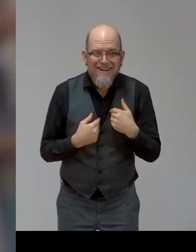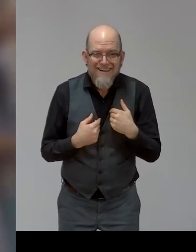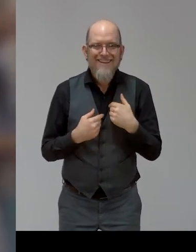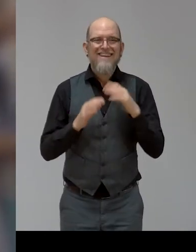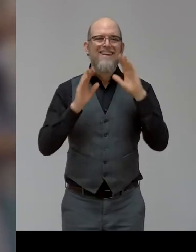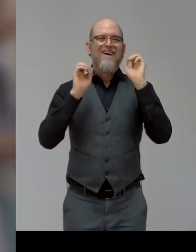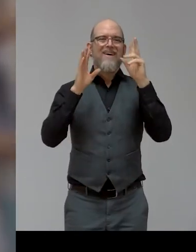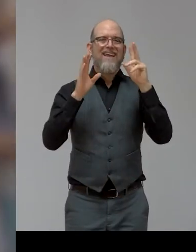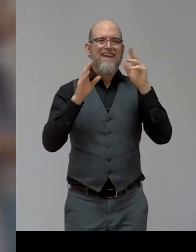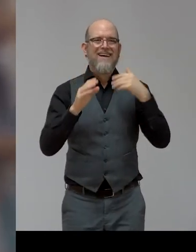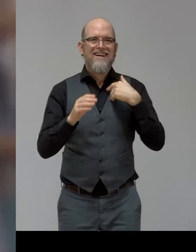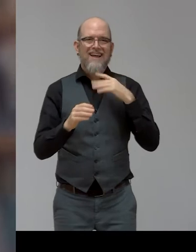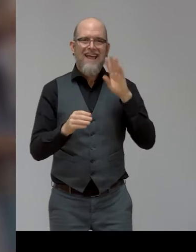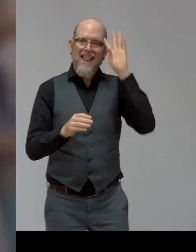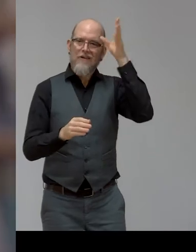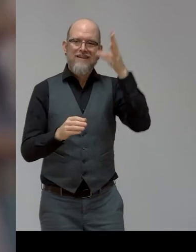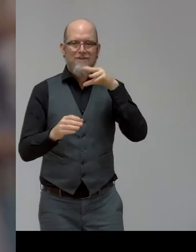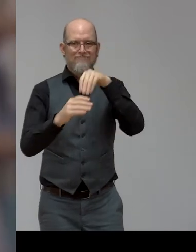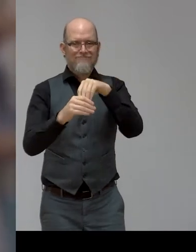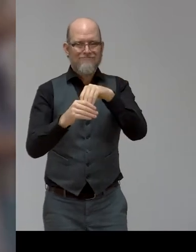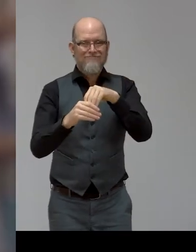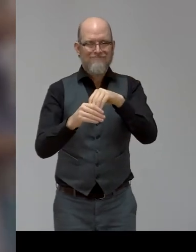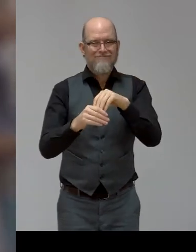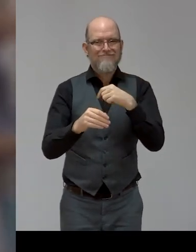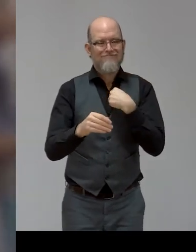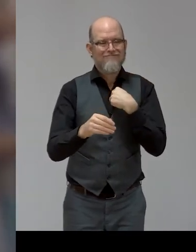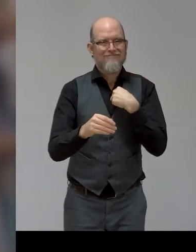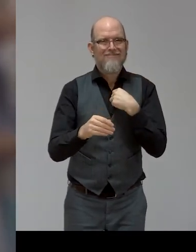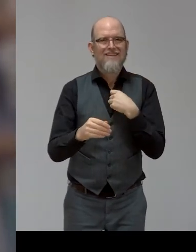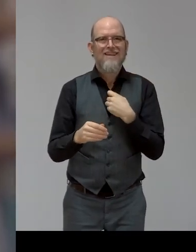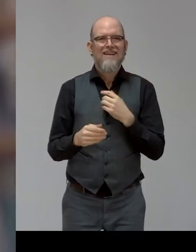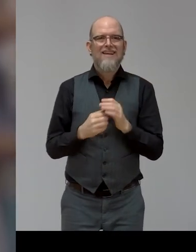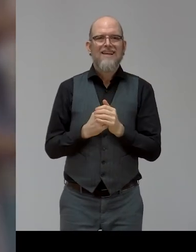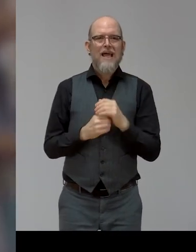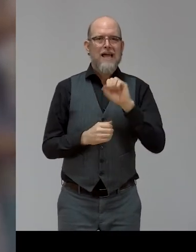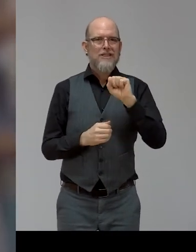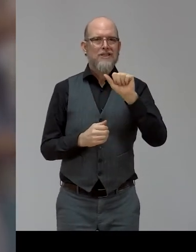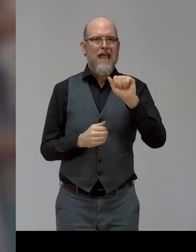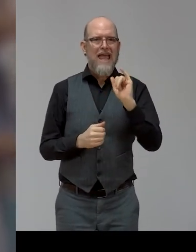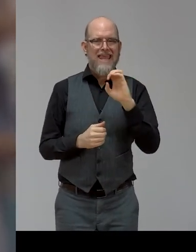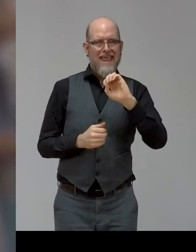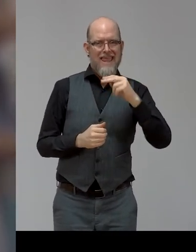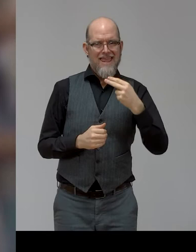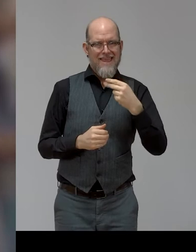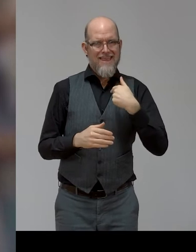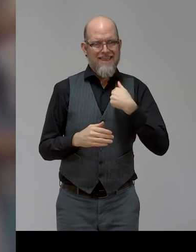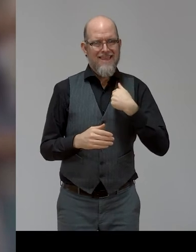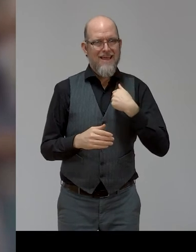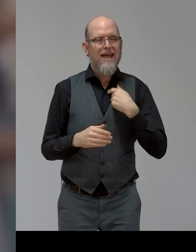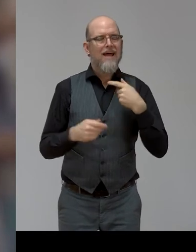those who have not met me before, I'm Catalina Saieh, Chair of Fundación Descúbreme and Vice Chair of Fundación